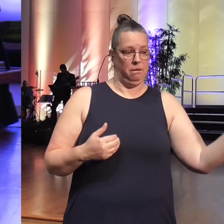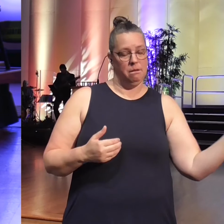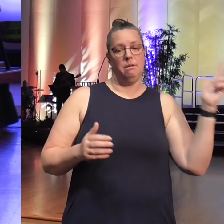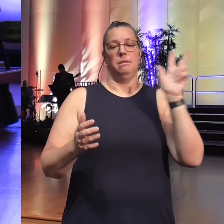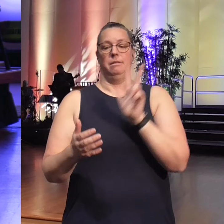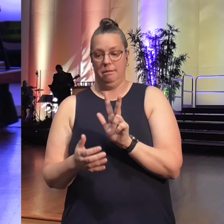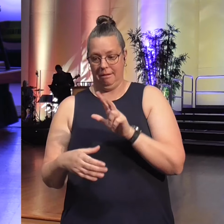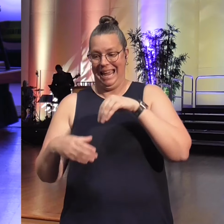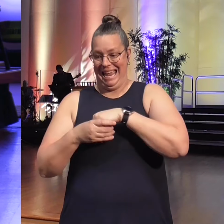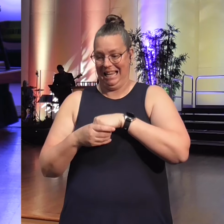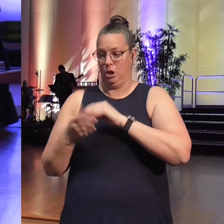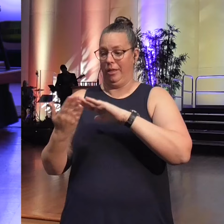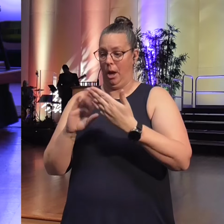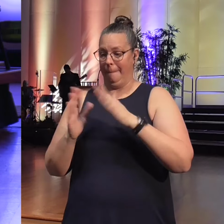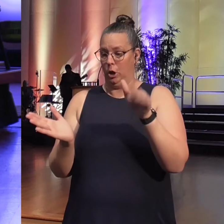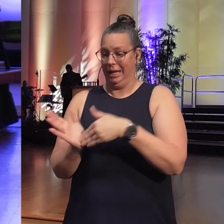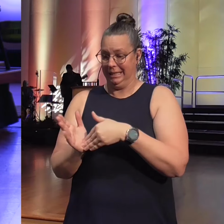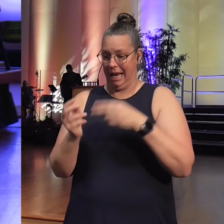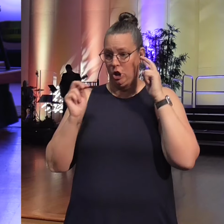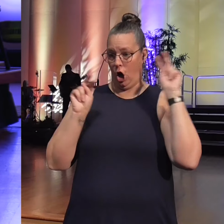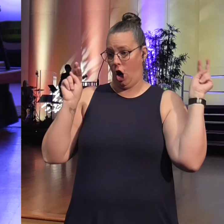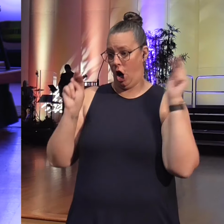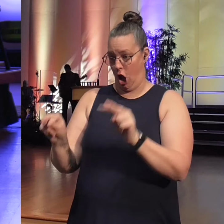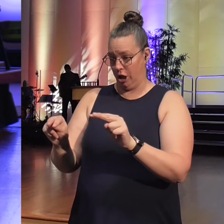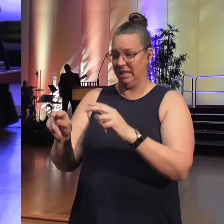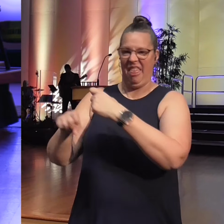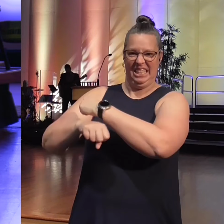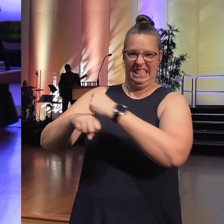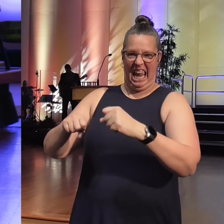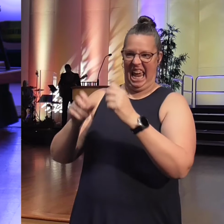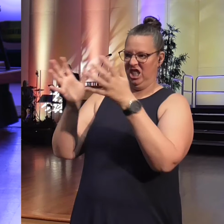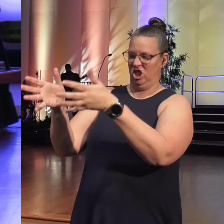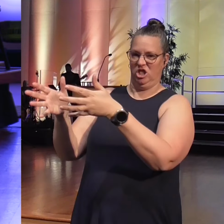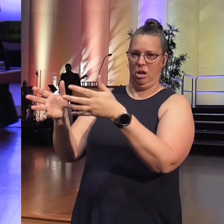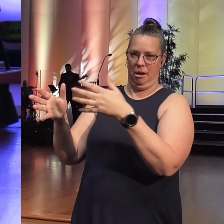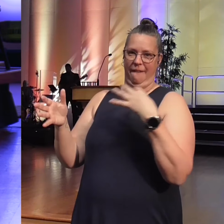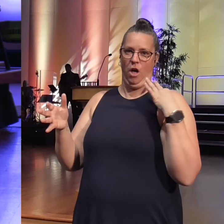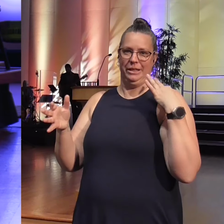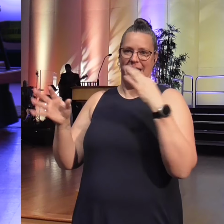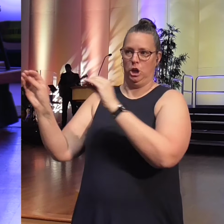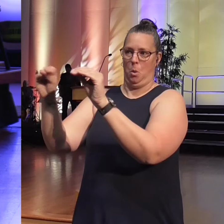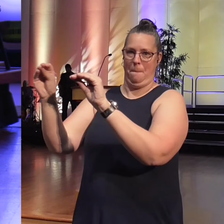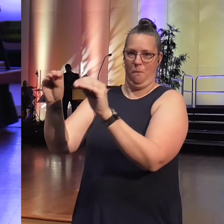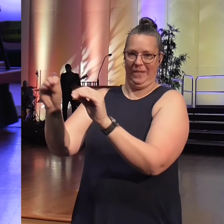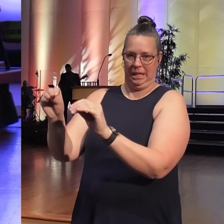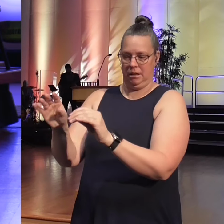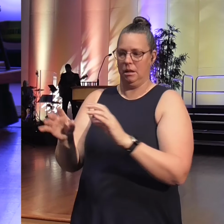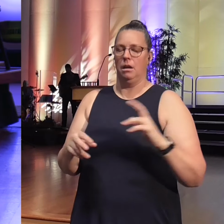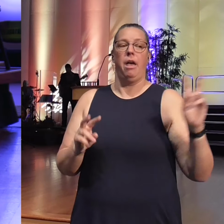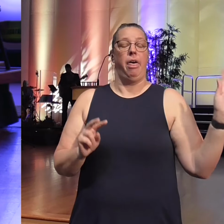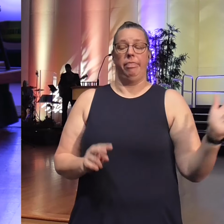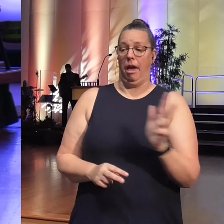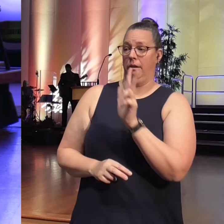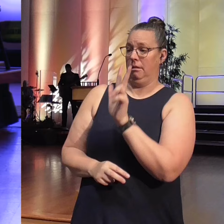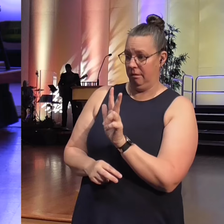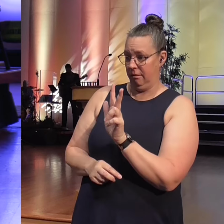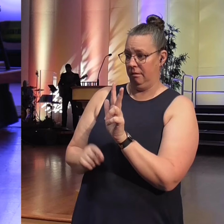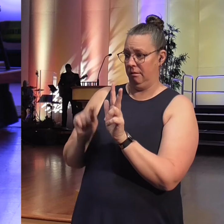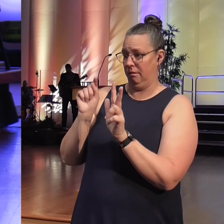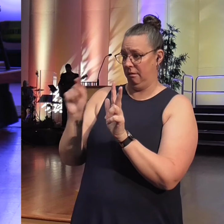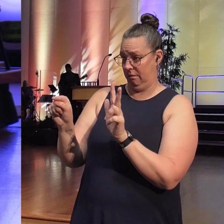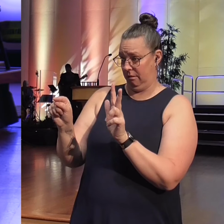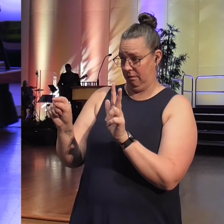the community center, looked up at that stage. We had volunteers moving the food up to the edge, and they said, you didn't have any